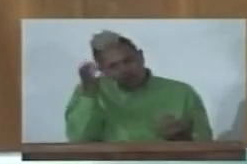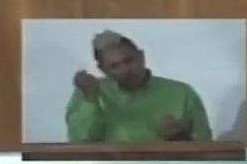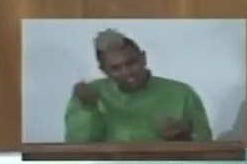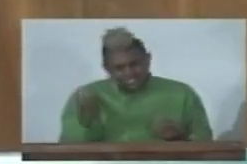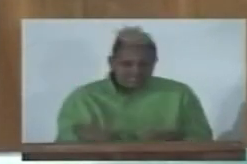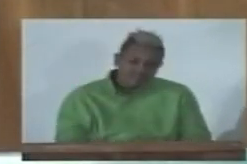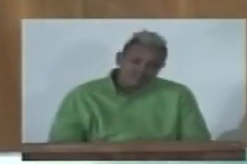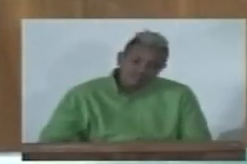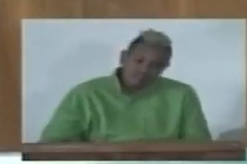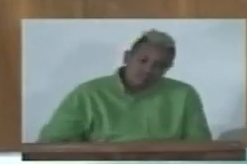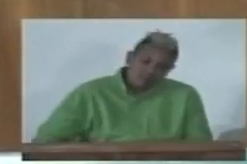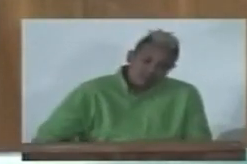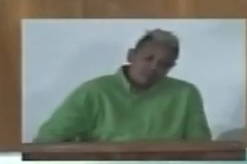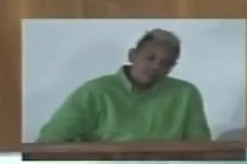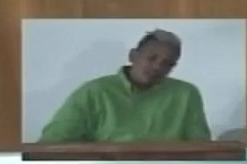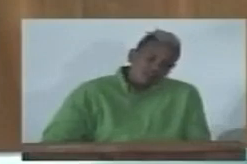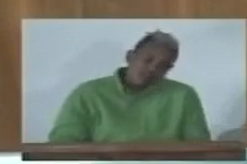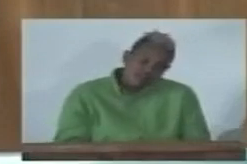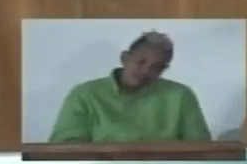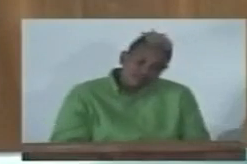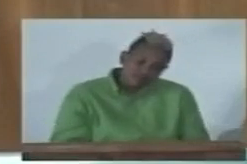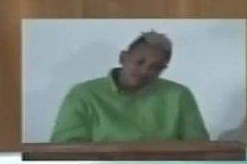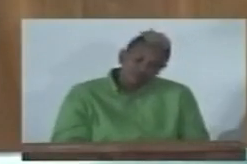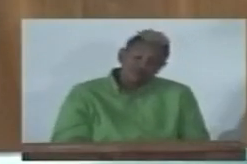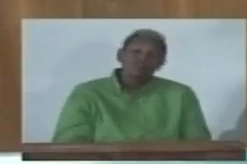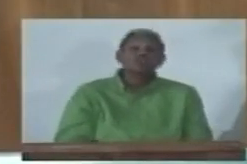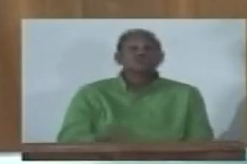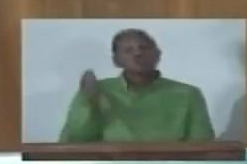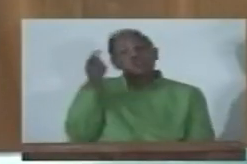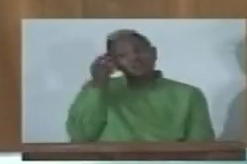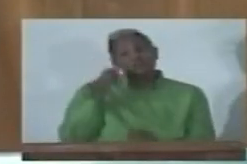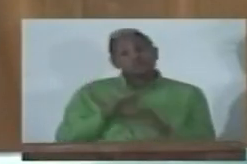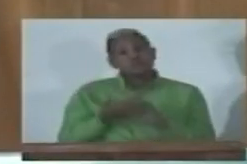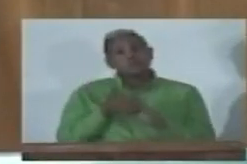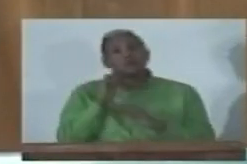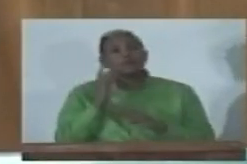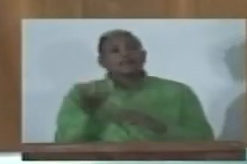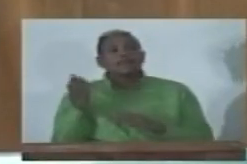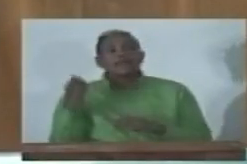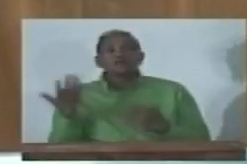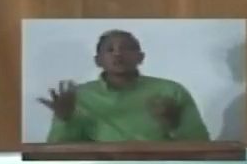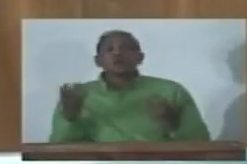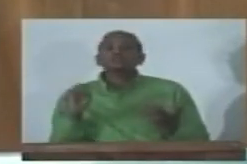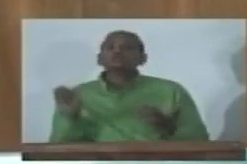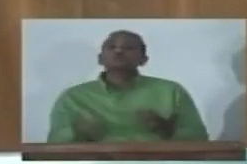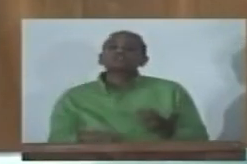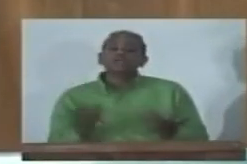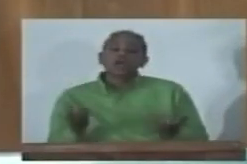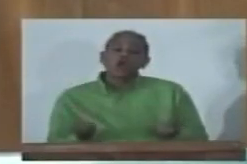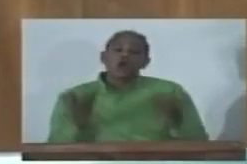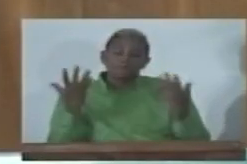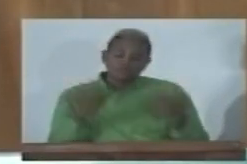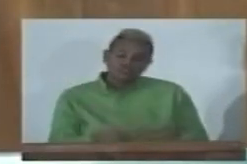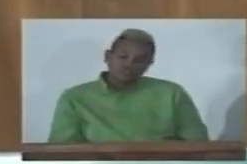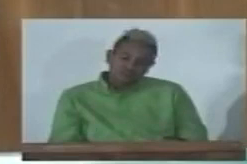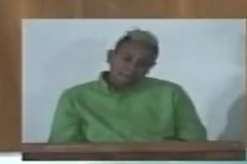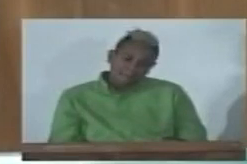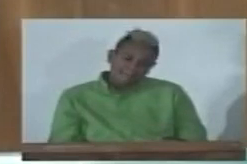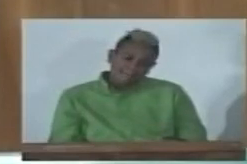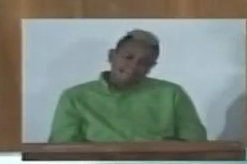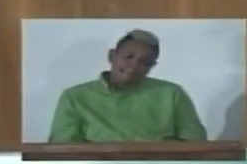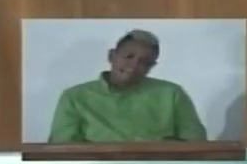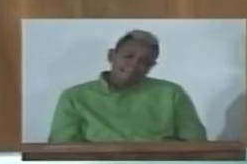was agreed upon between the parties that the GOJ, the government of Jamaica, would be entitled to. And